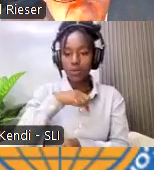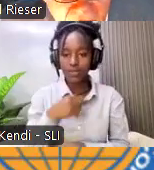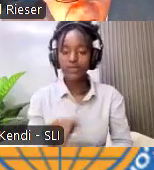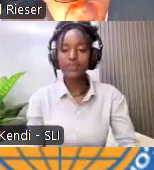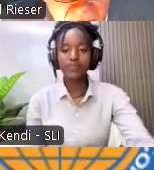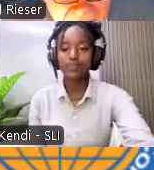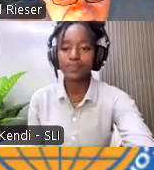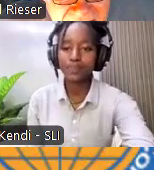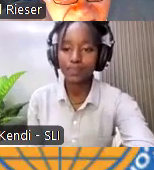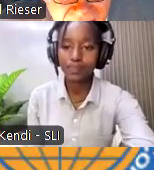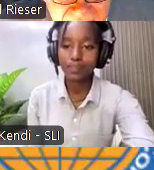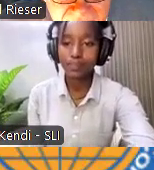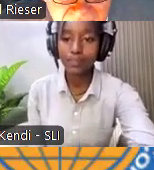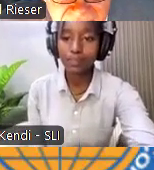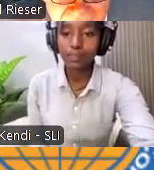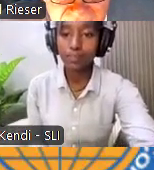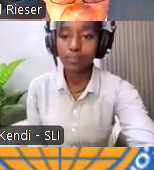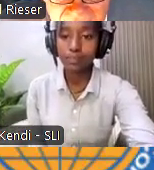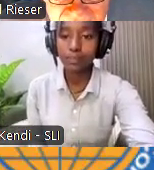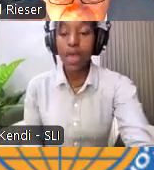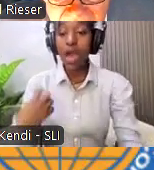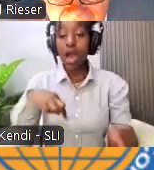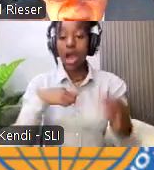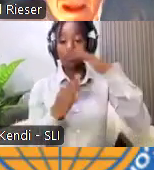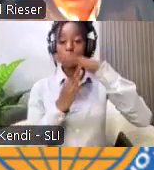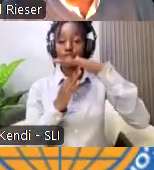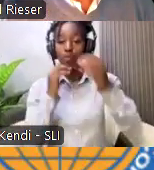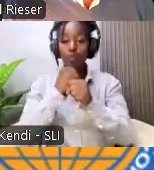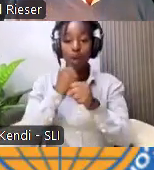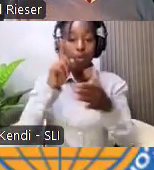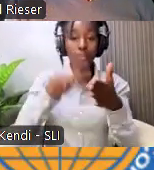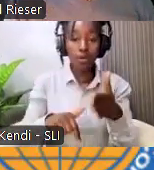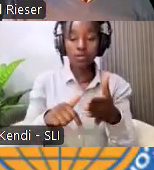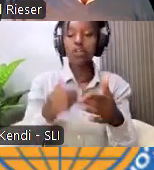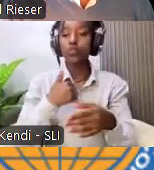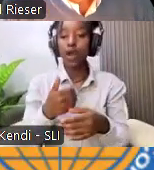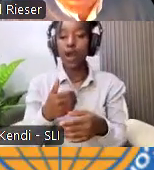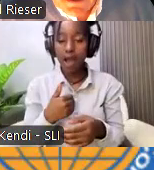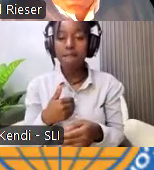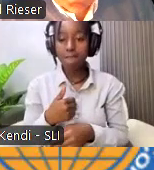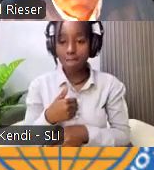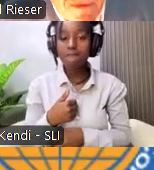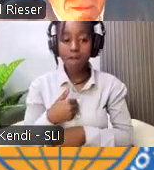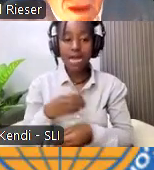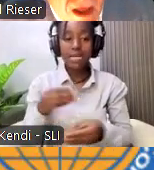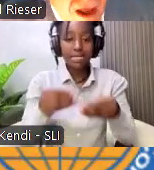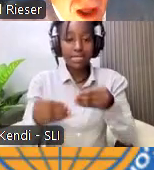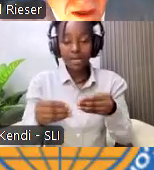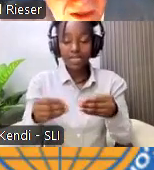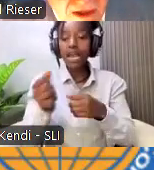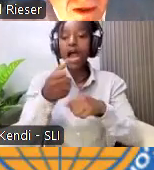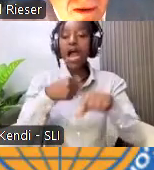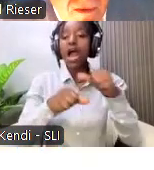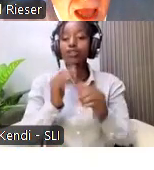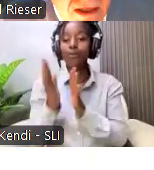Our key work at the moment is to get the Disability Inclusion Action Plan adopted in Samoa. We found from